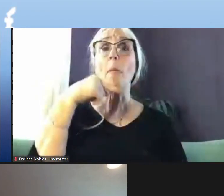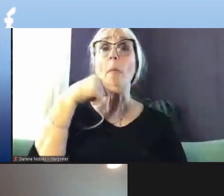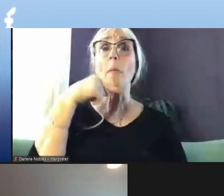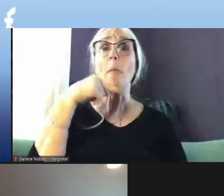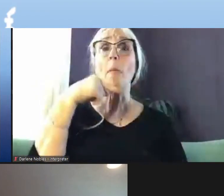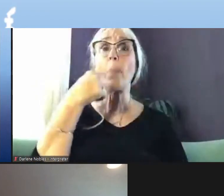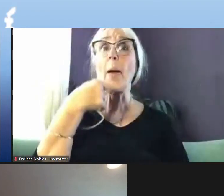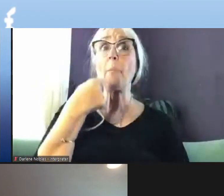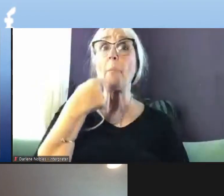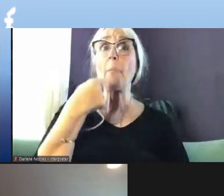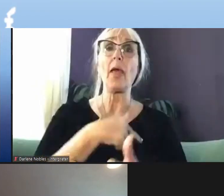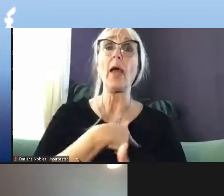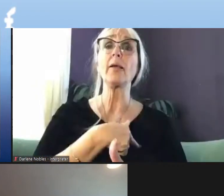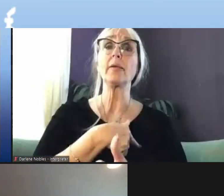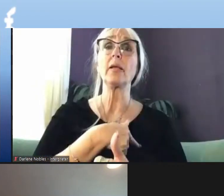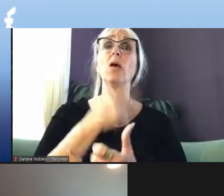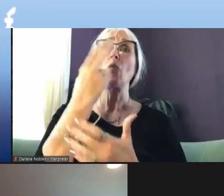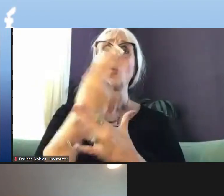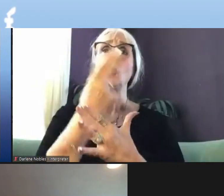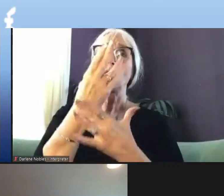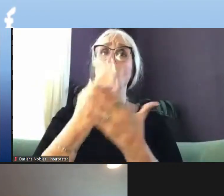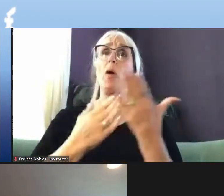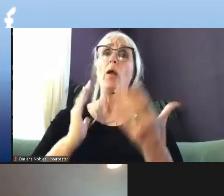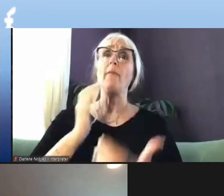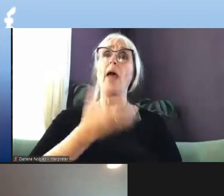use as part of our material.